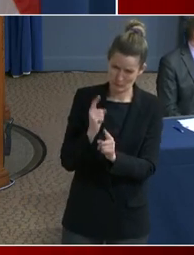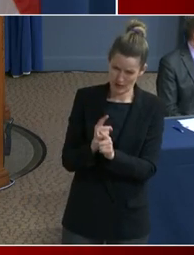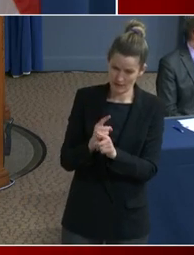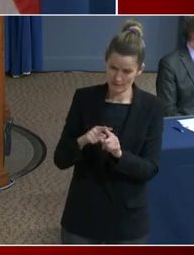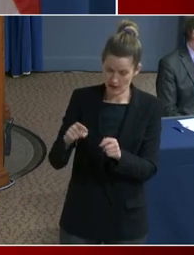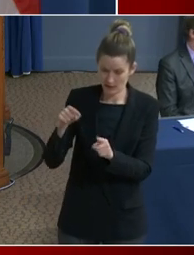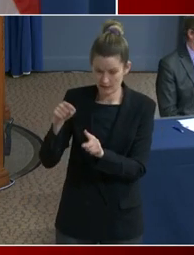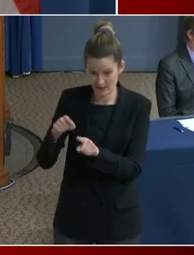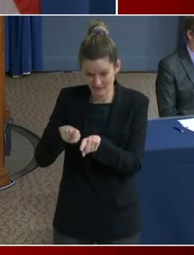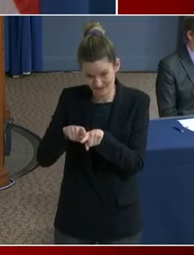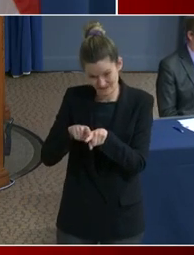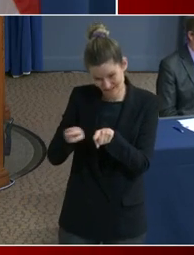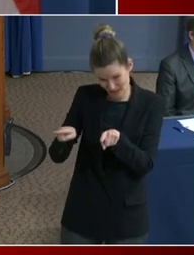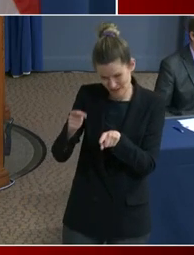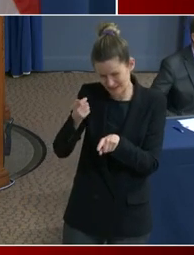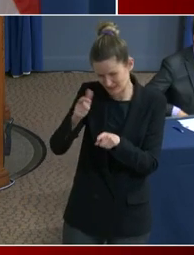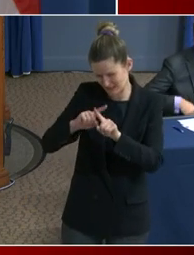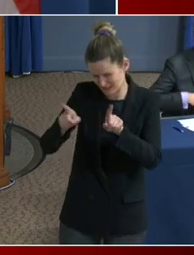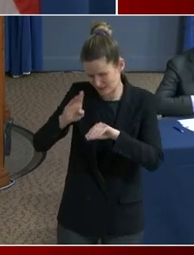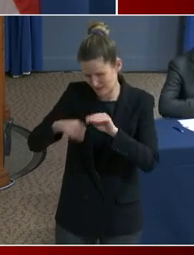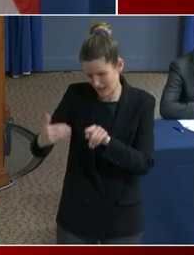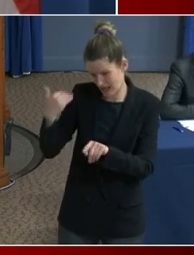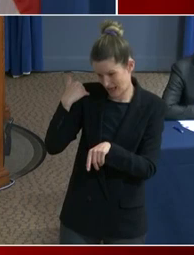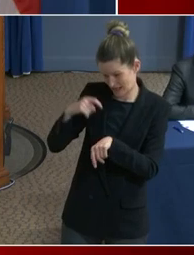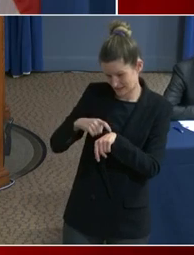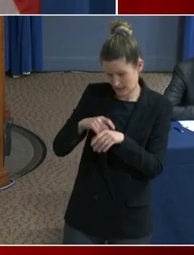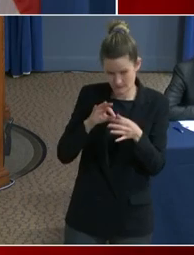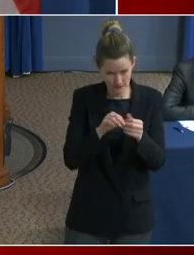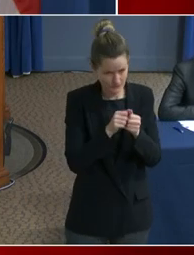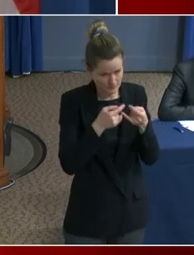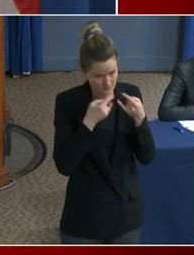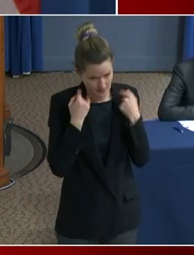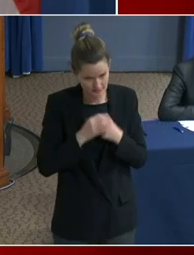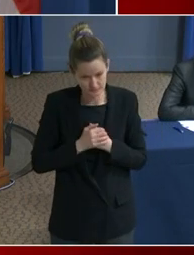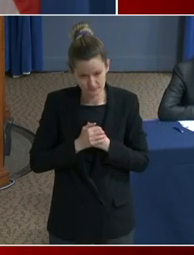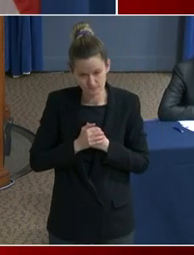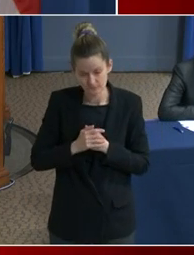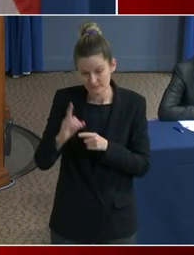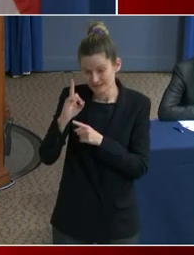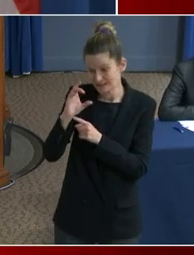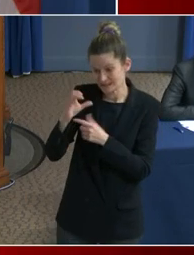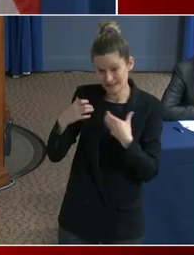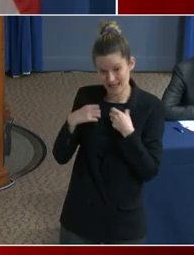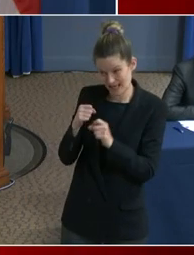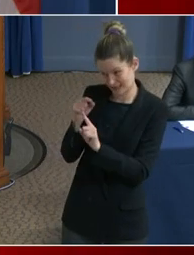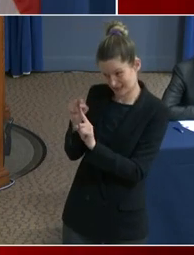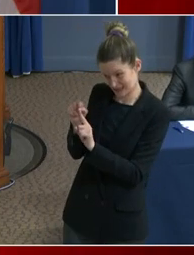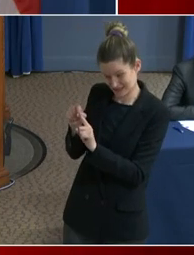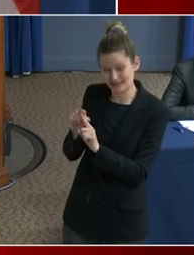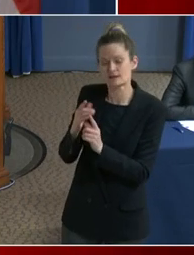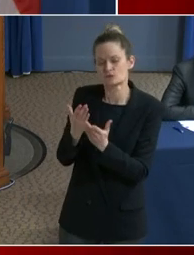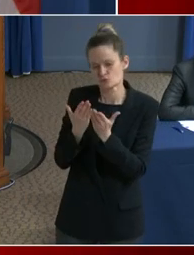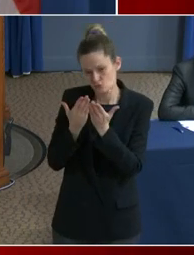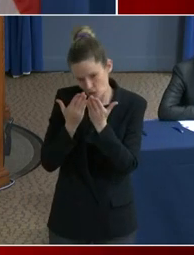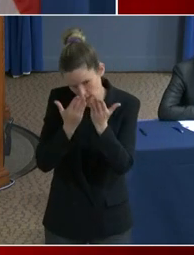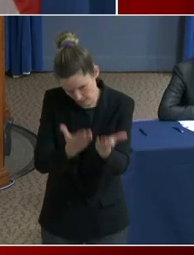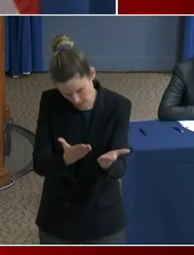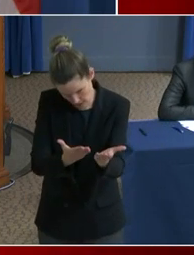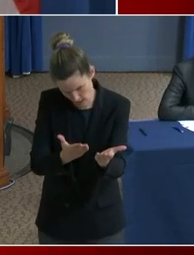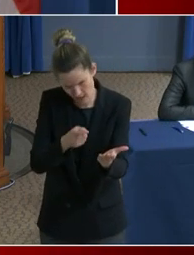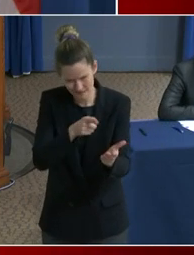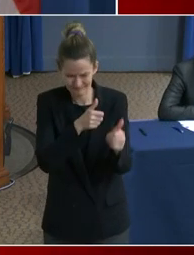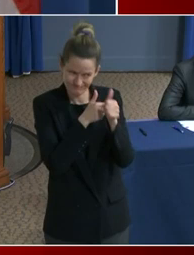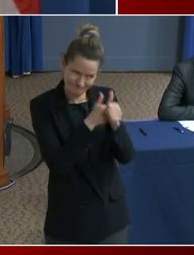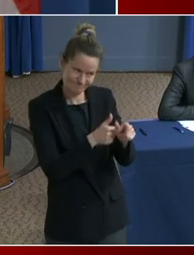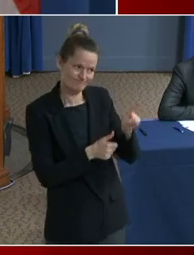the last time we talked about masks, but the DC Health's recommendations around masking is really the